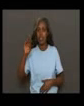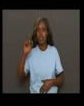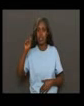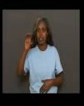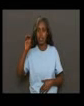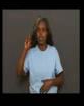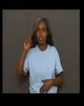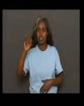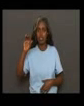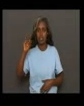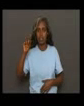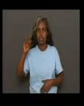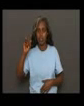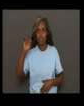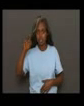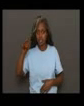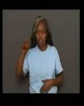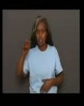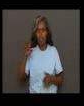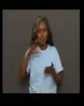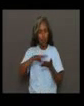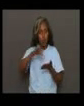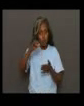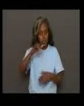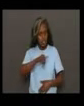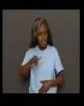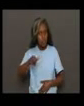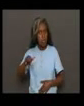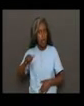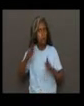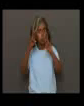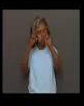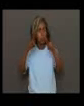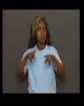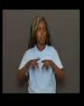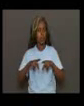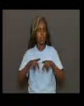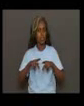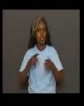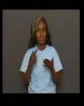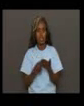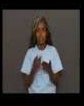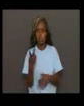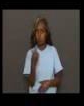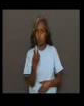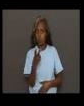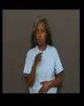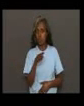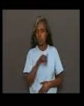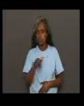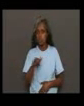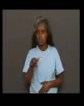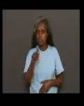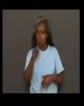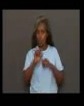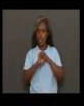Cones are similar in some ways to pyramids. They both have just one